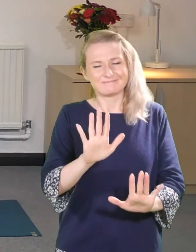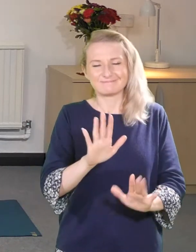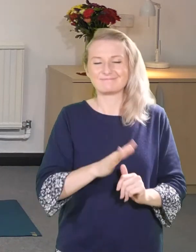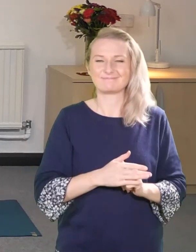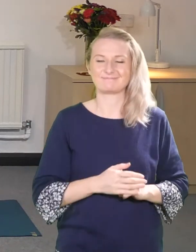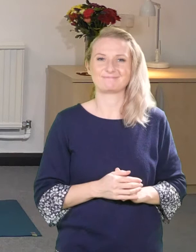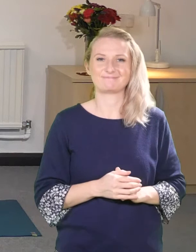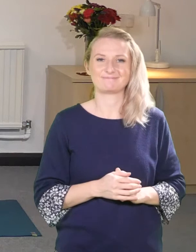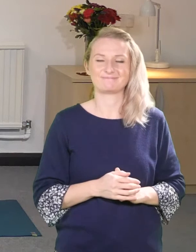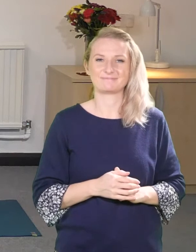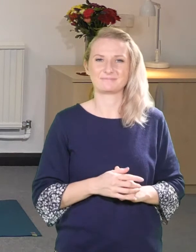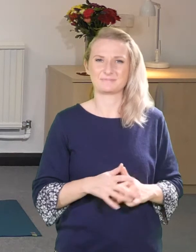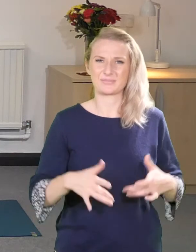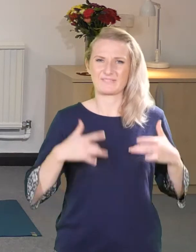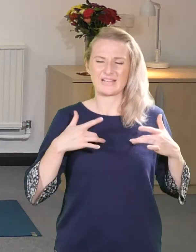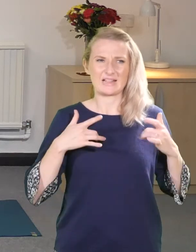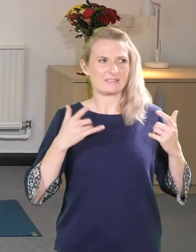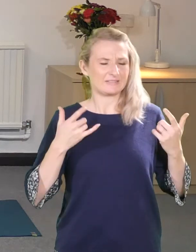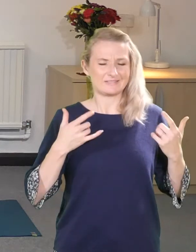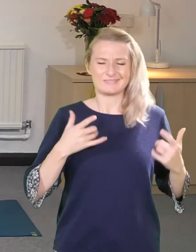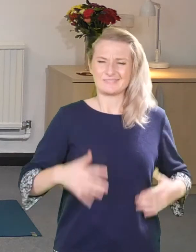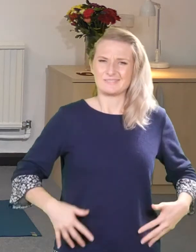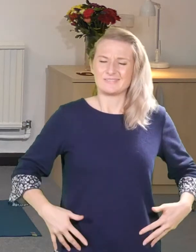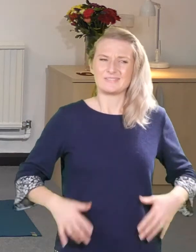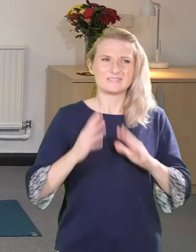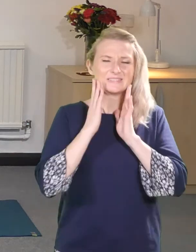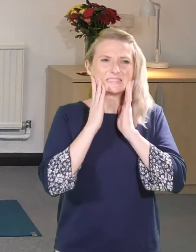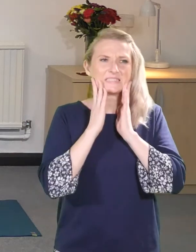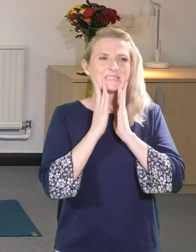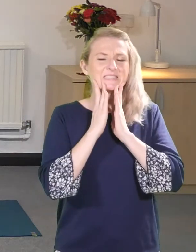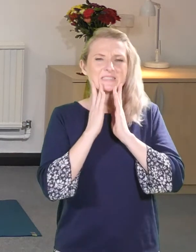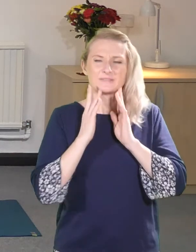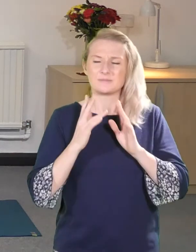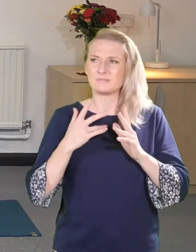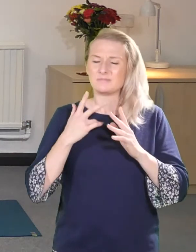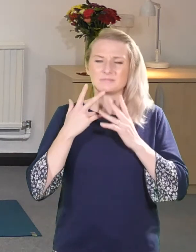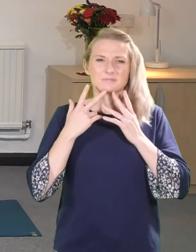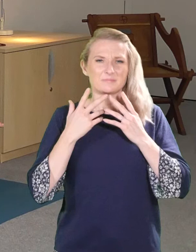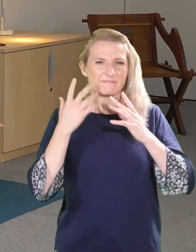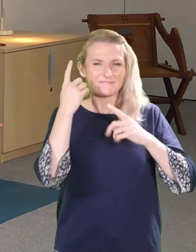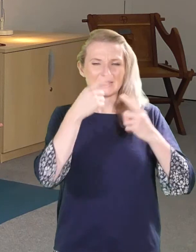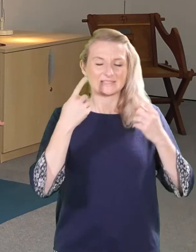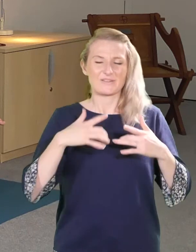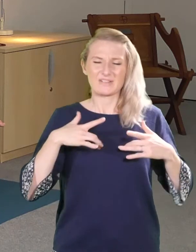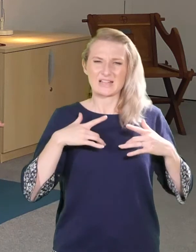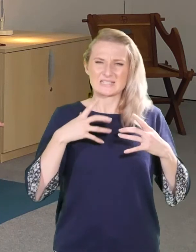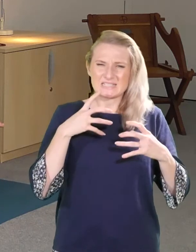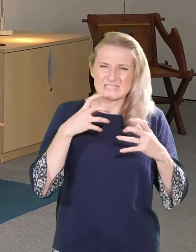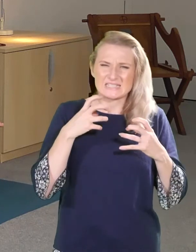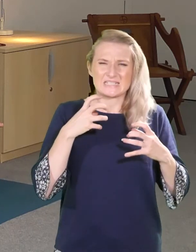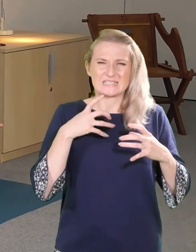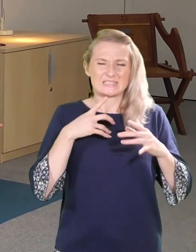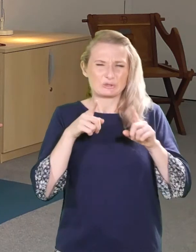Notice if you have a lot of tension in your jaw or your face with the effort of balancing, and see if you can just let go of that